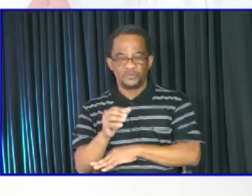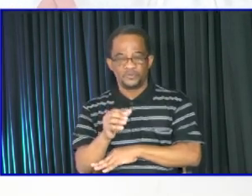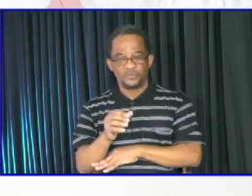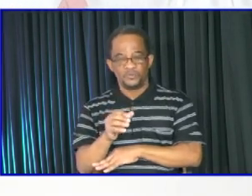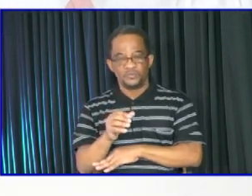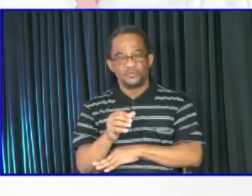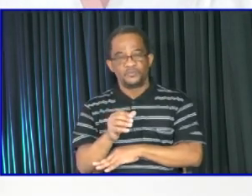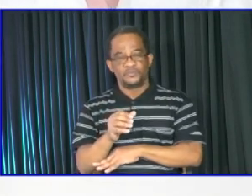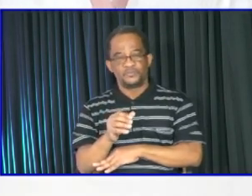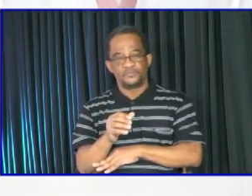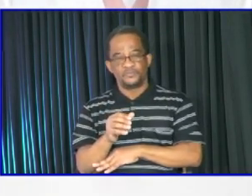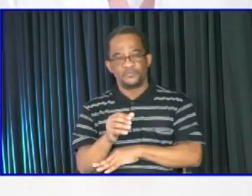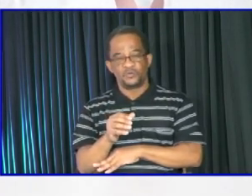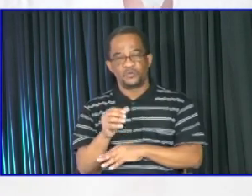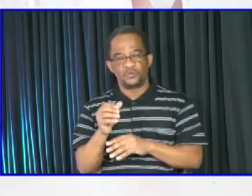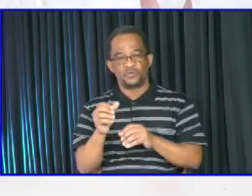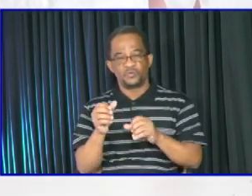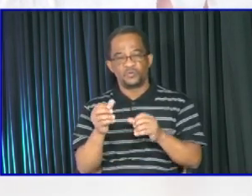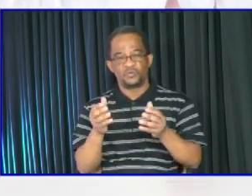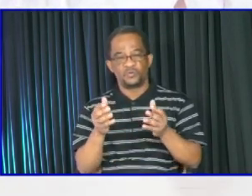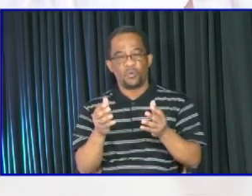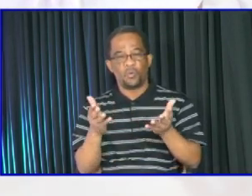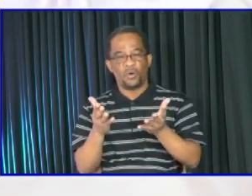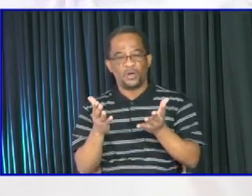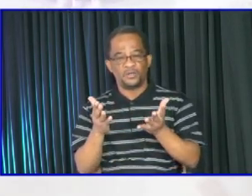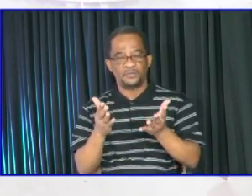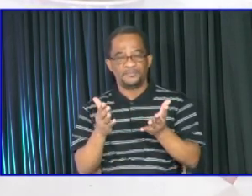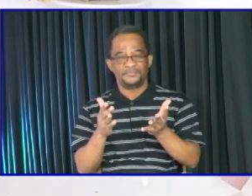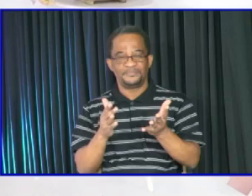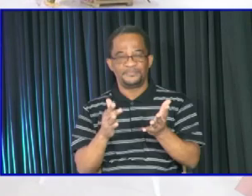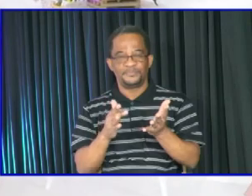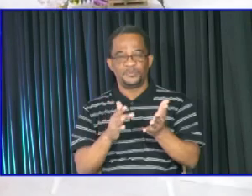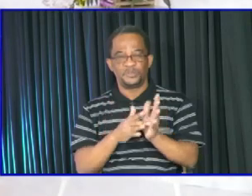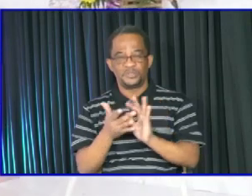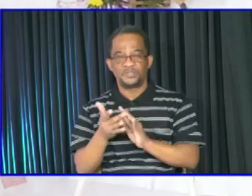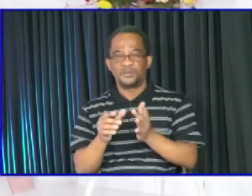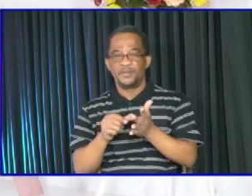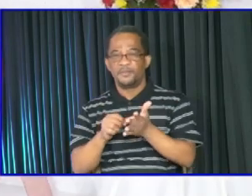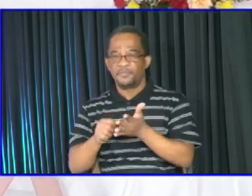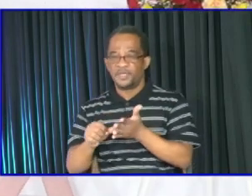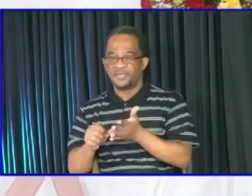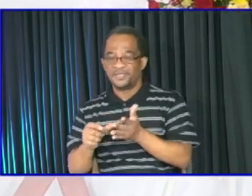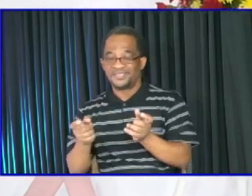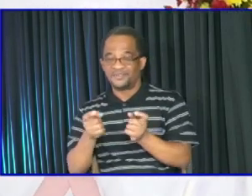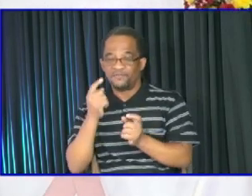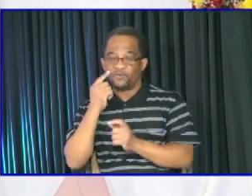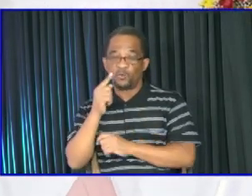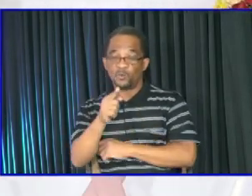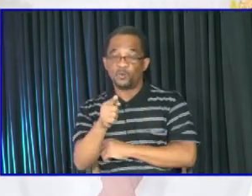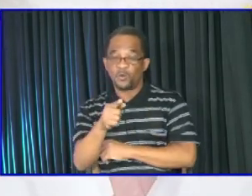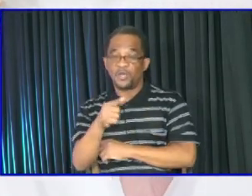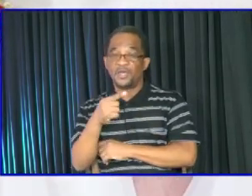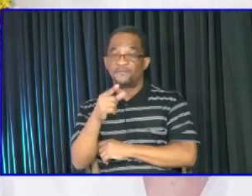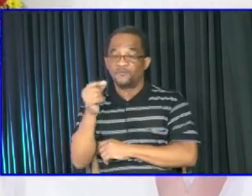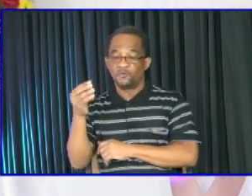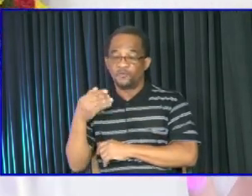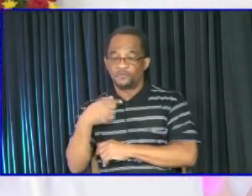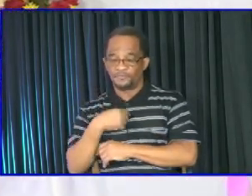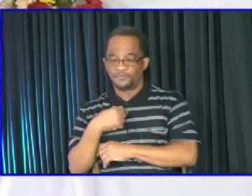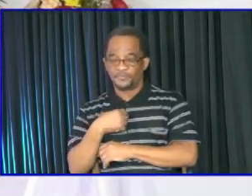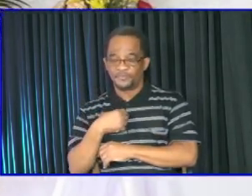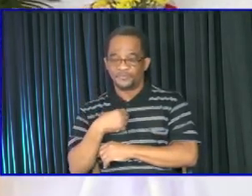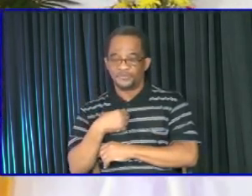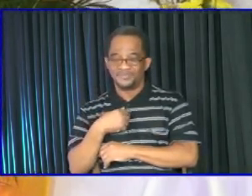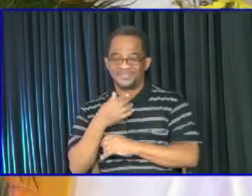Jesus, the Son of God, came. He paid the penalty for your sin and mine. We're still talking about